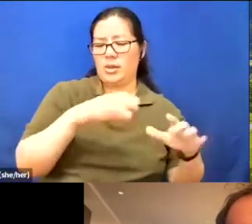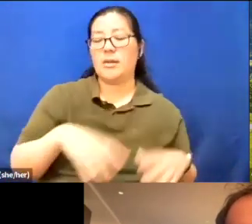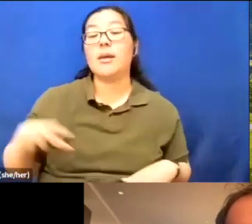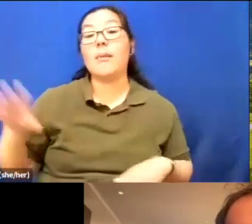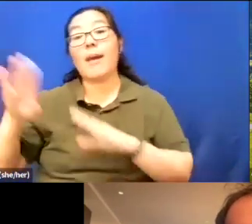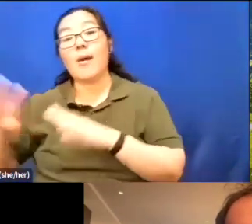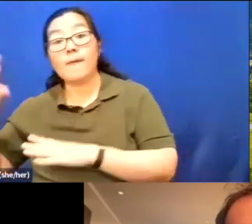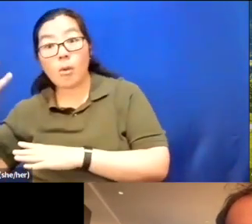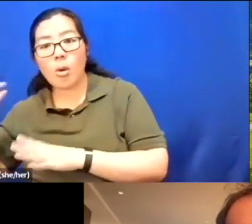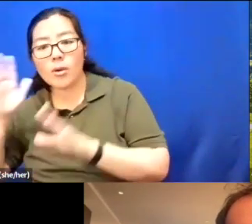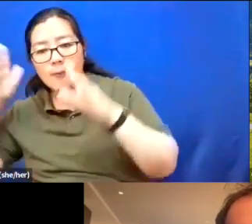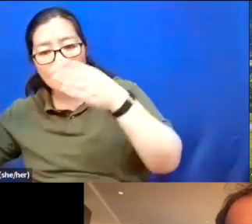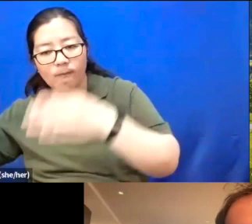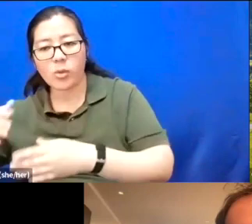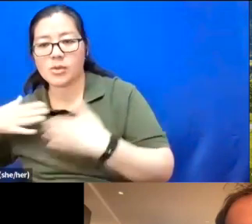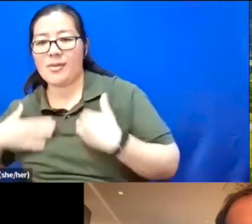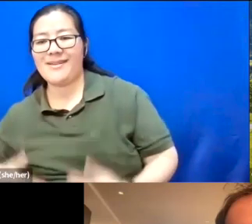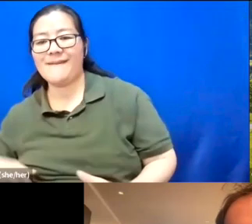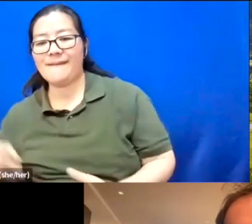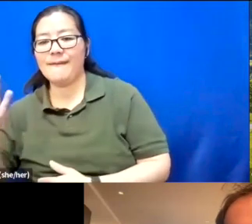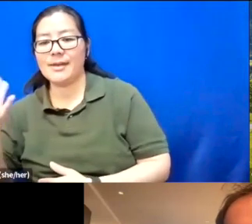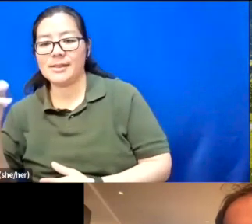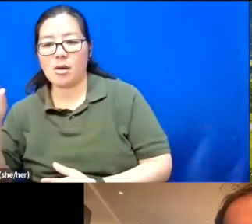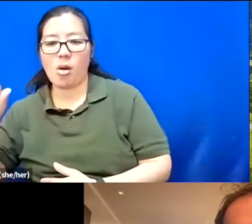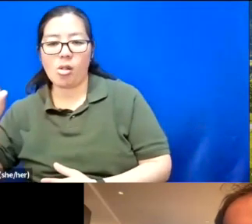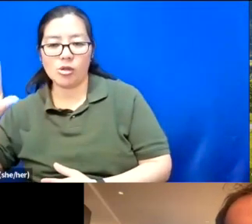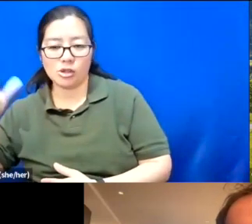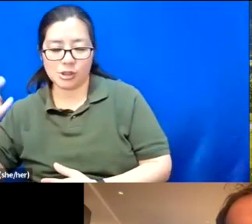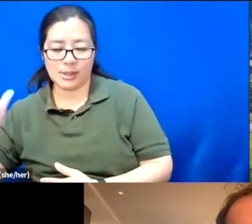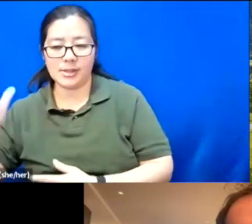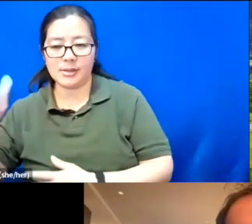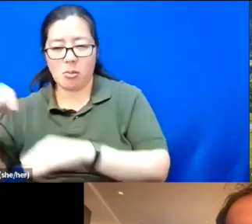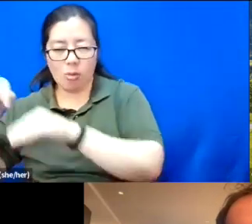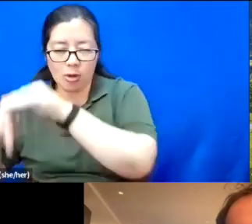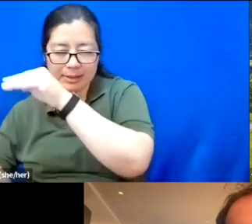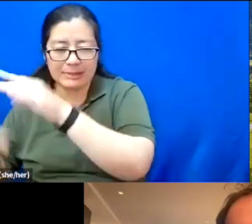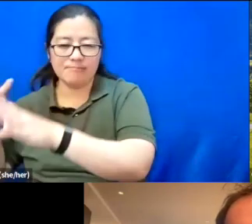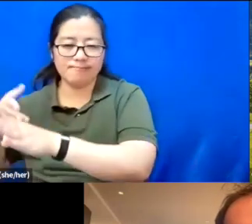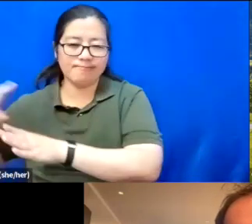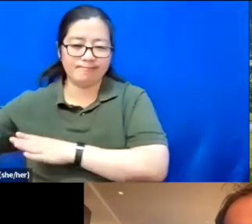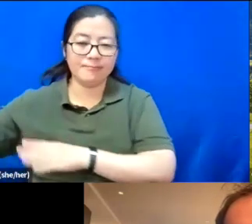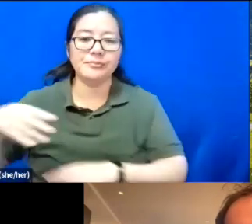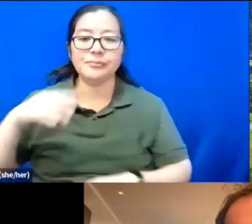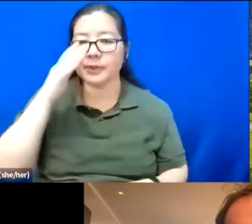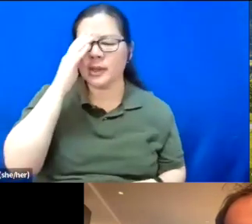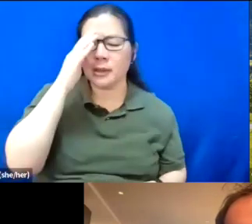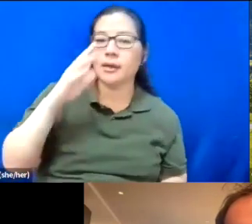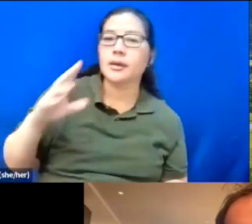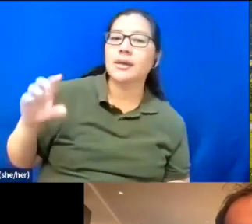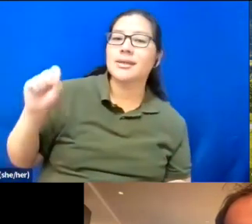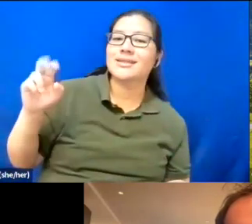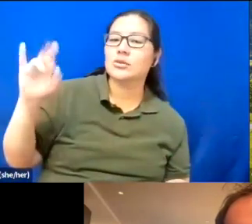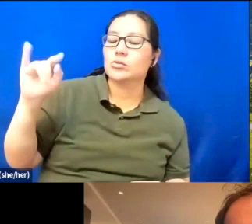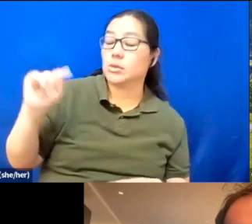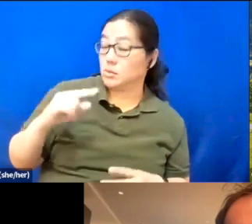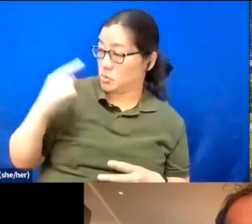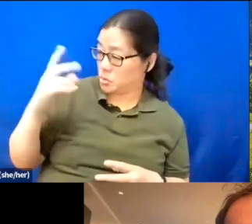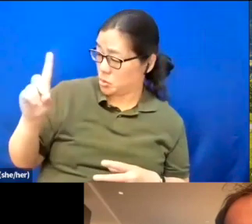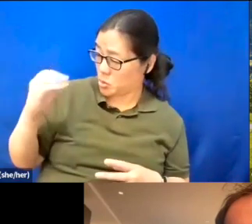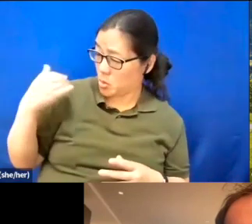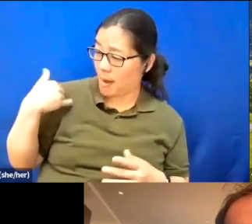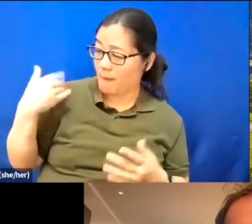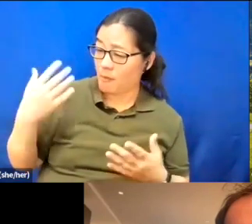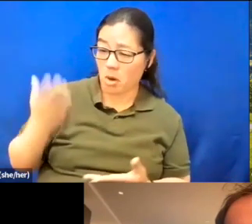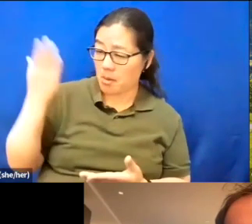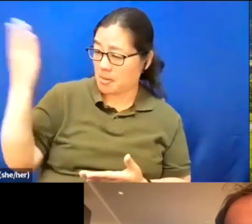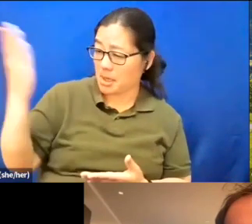the physiology. So you go a little bit deeper on the physiology than what we did. Do you have a recommendation in terms of